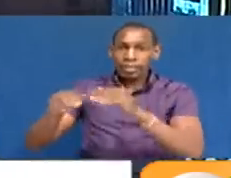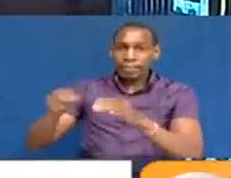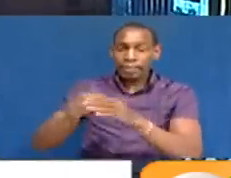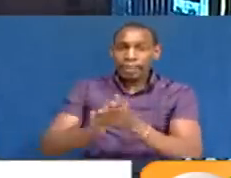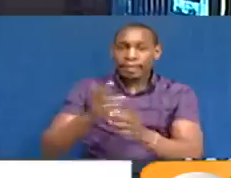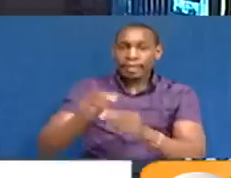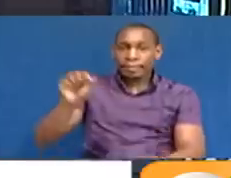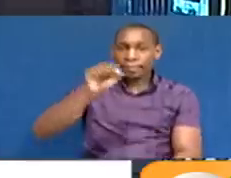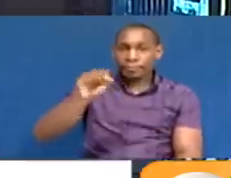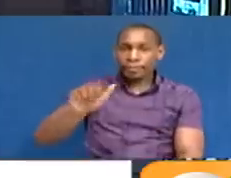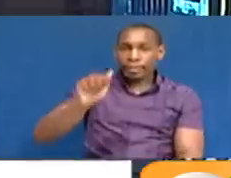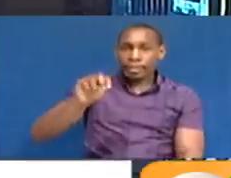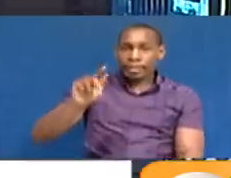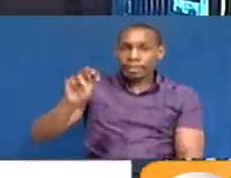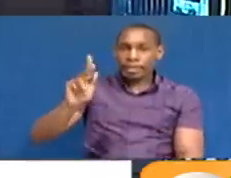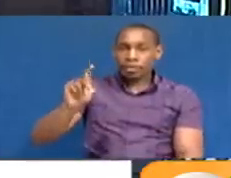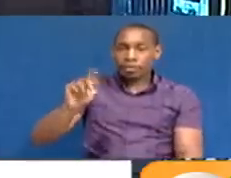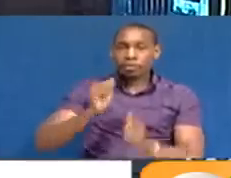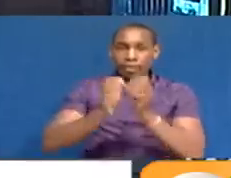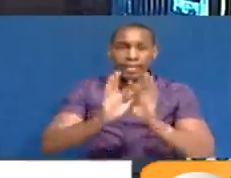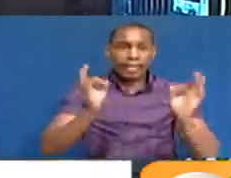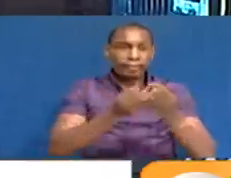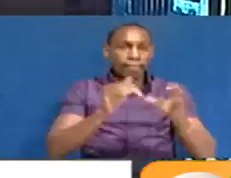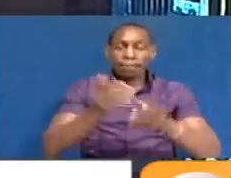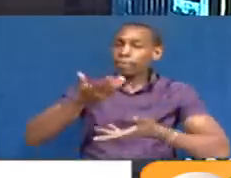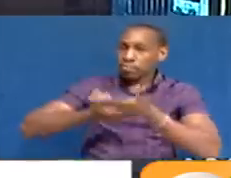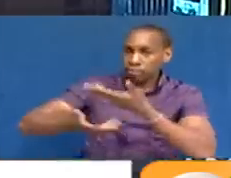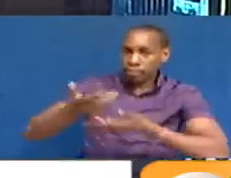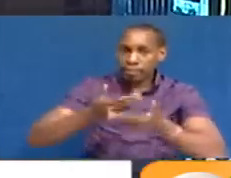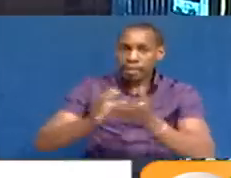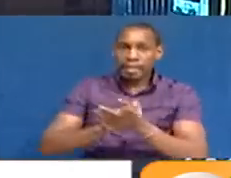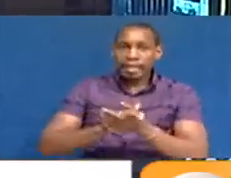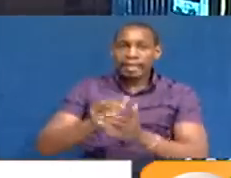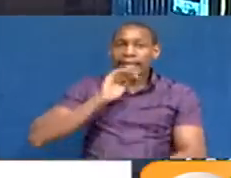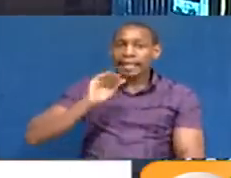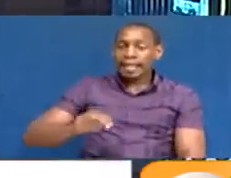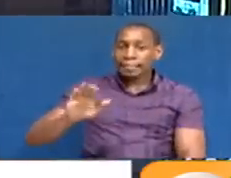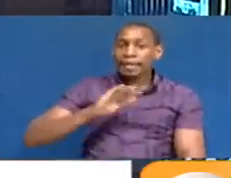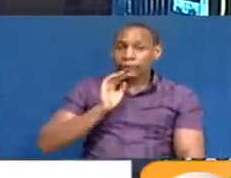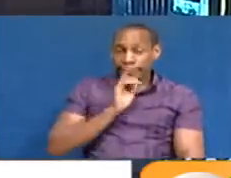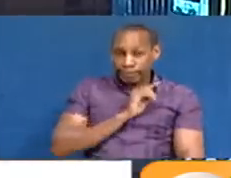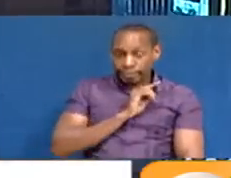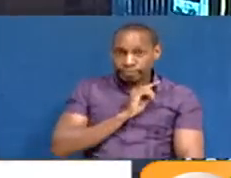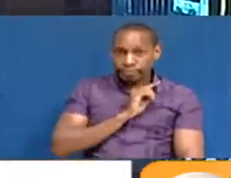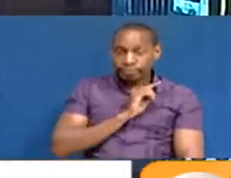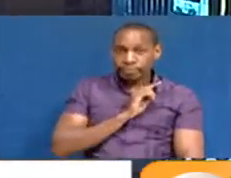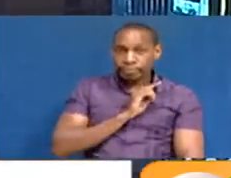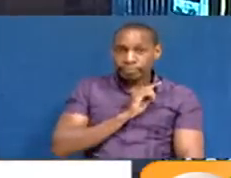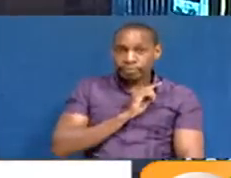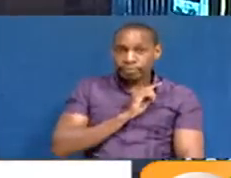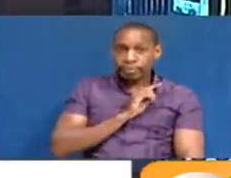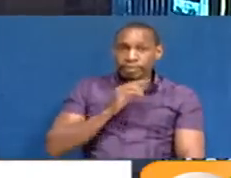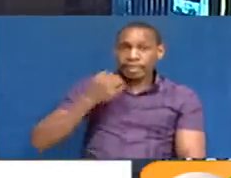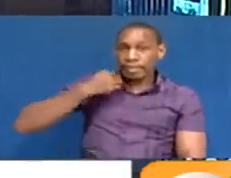member David Ole Sankok and family members over their interactions with the MP's son, Memusi Sankok, who died